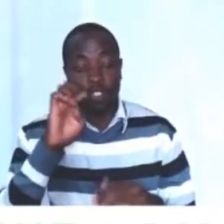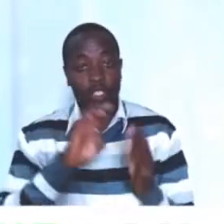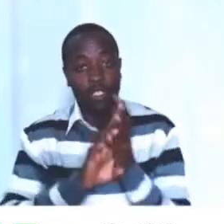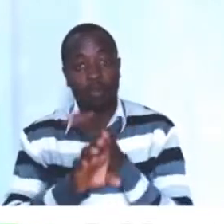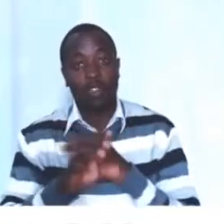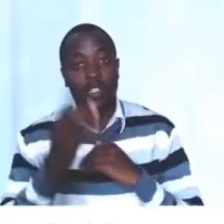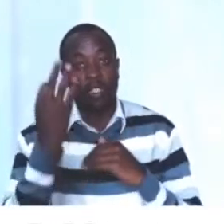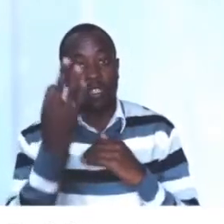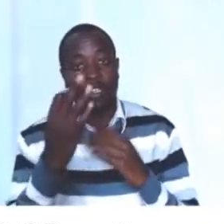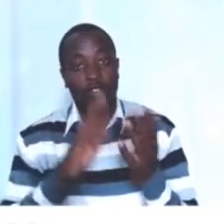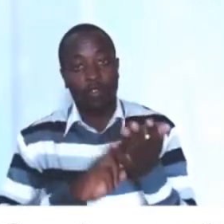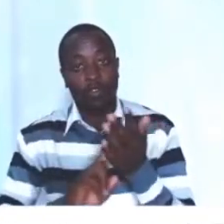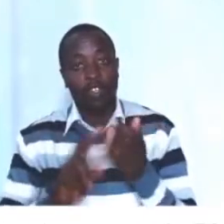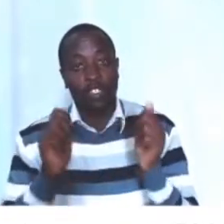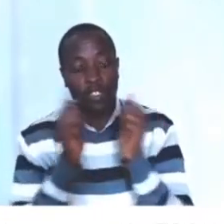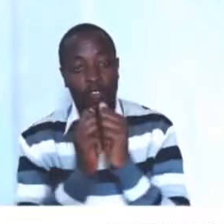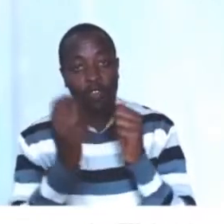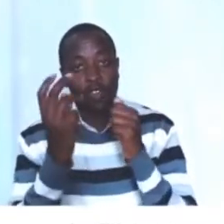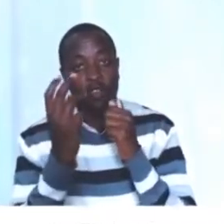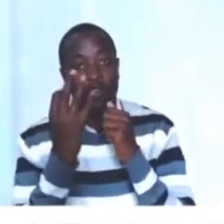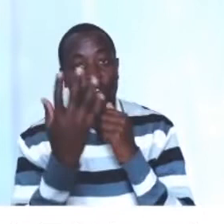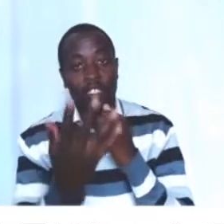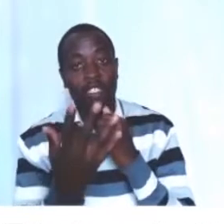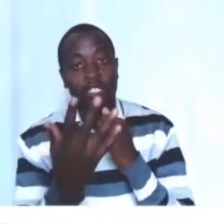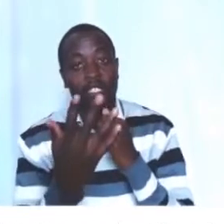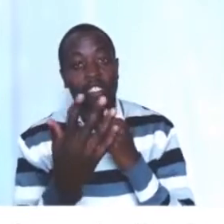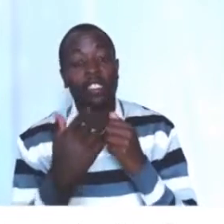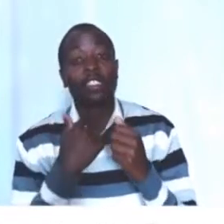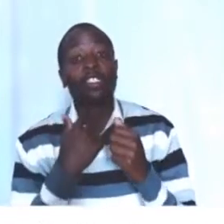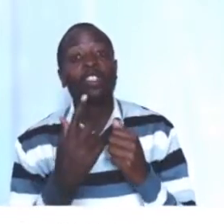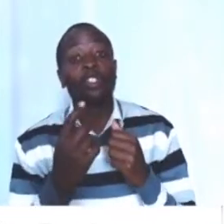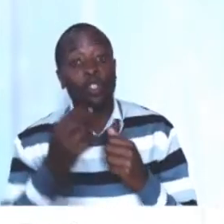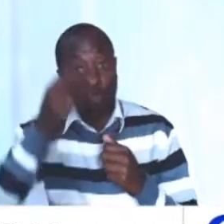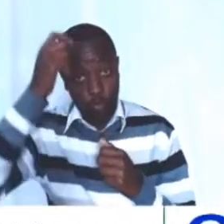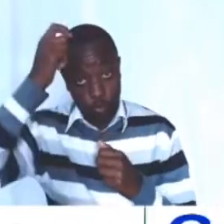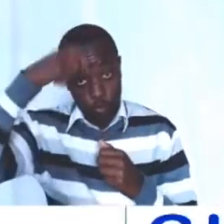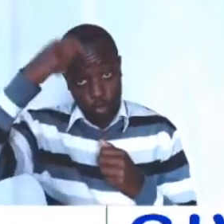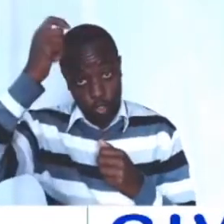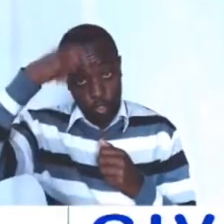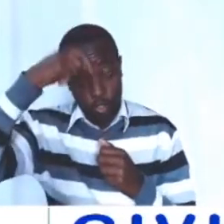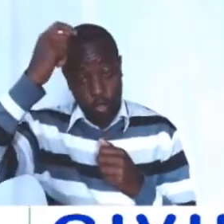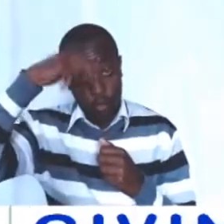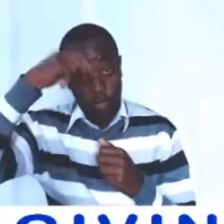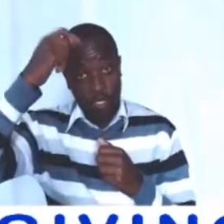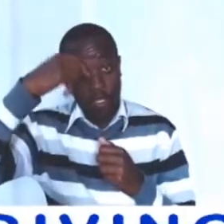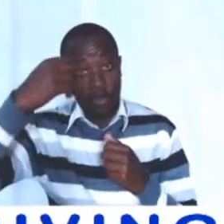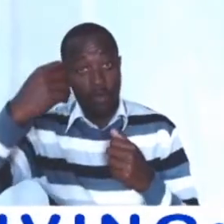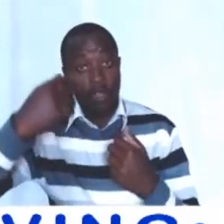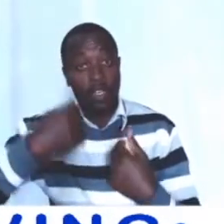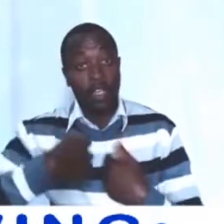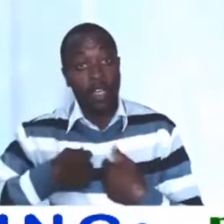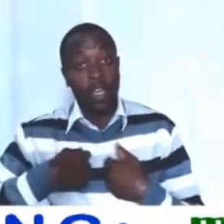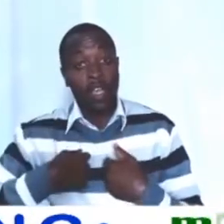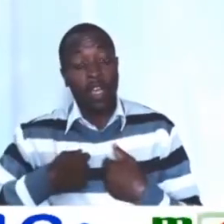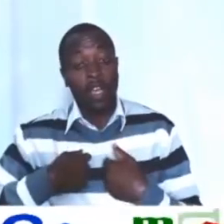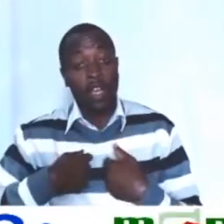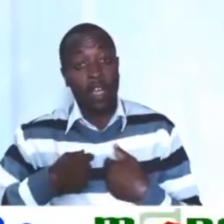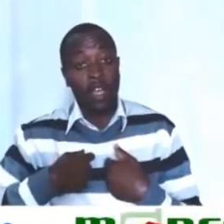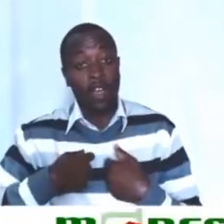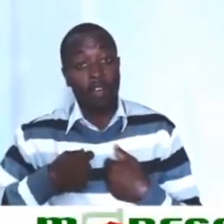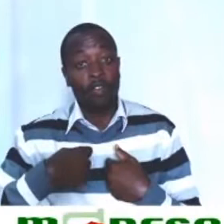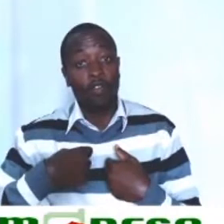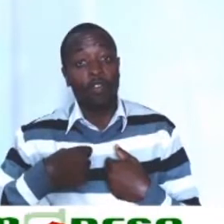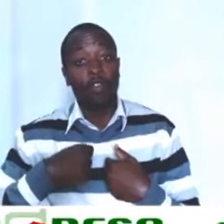And James speaks about a form of wisdom that does not descend from above, but is